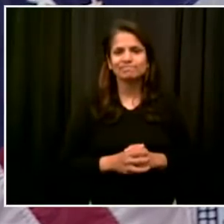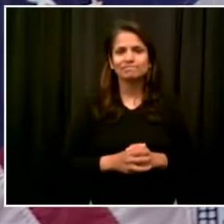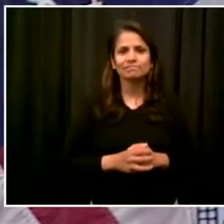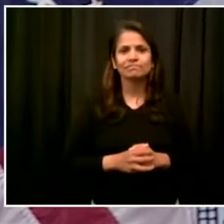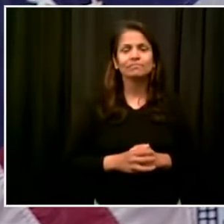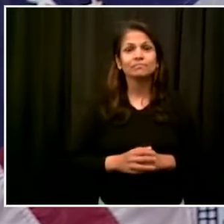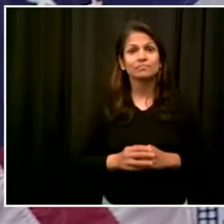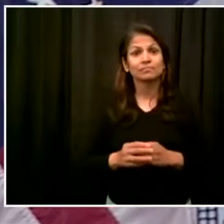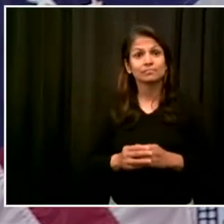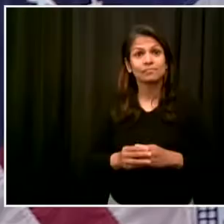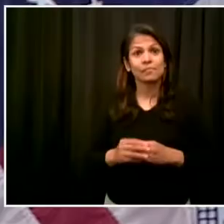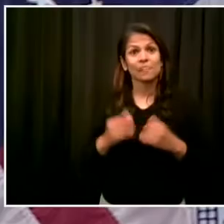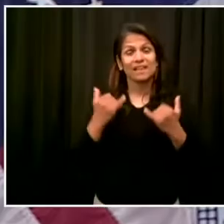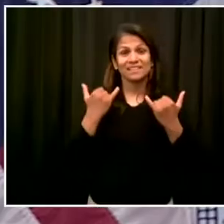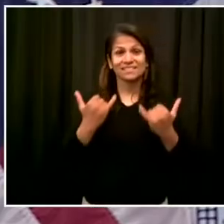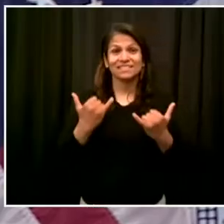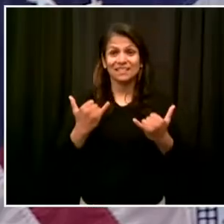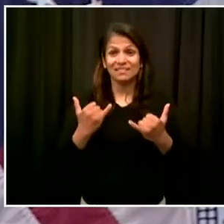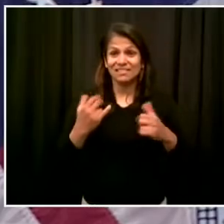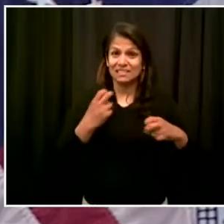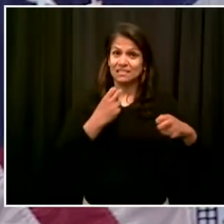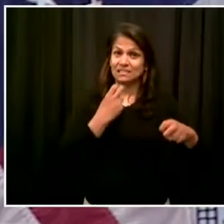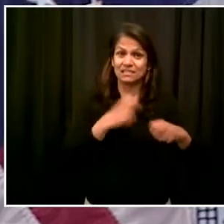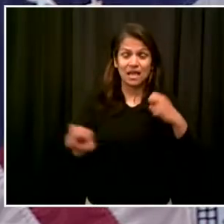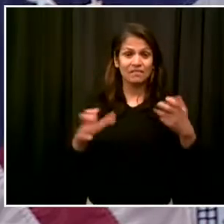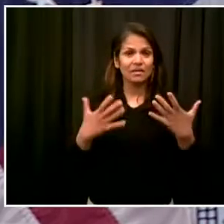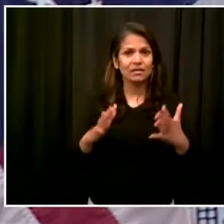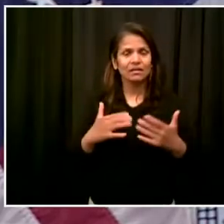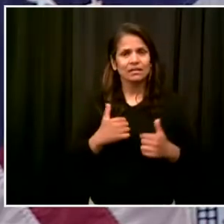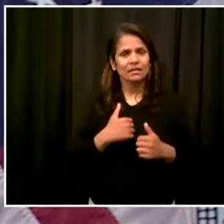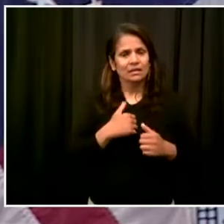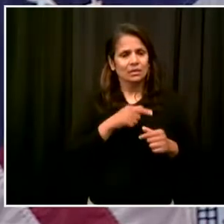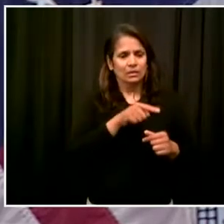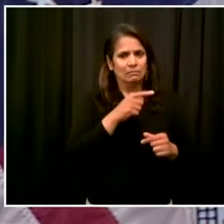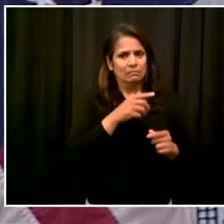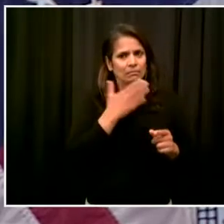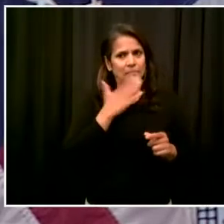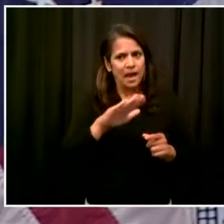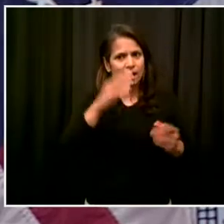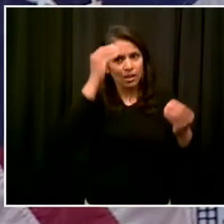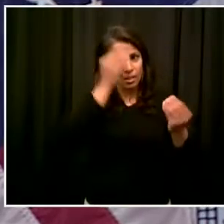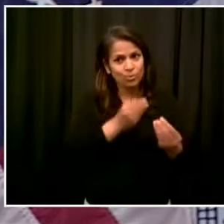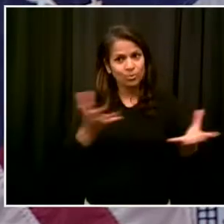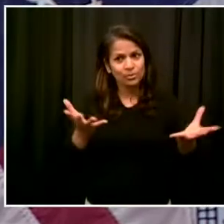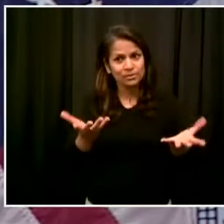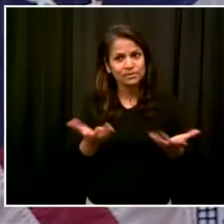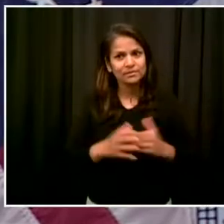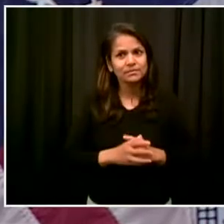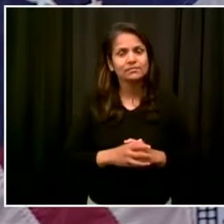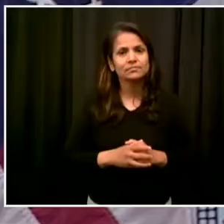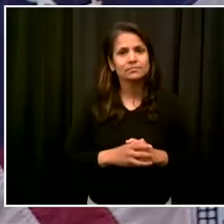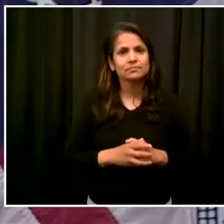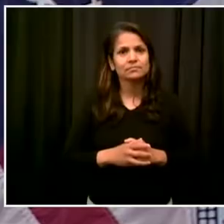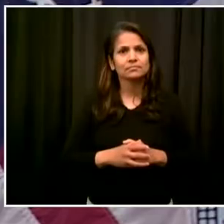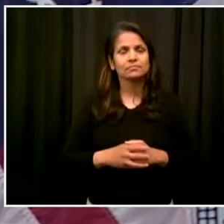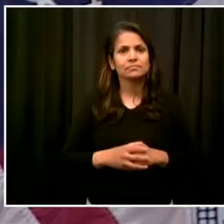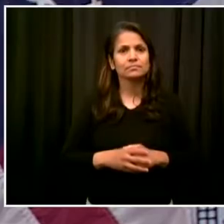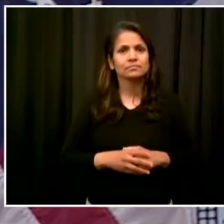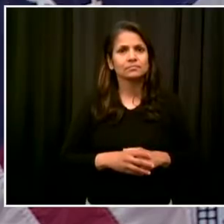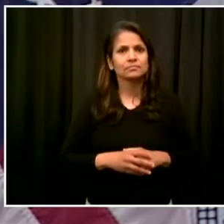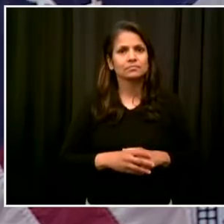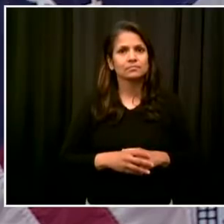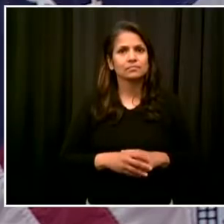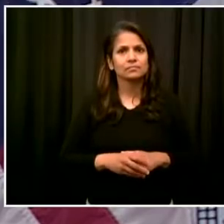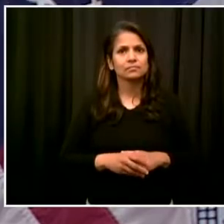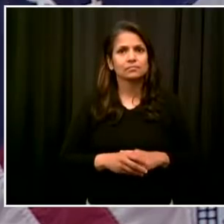news because we are dealing with the greatest economic crisis this city has